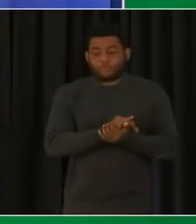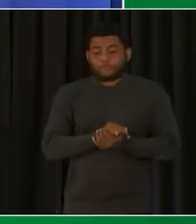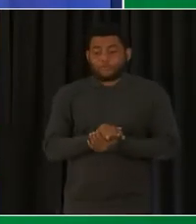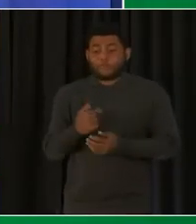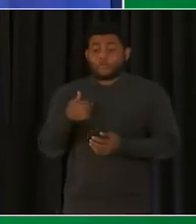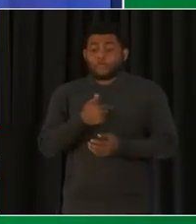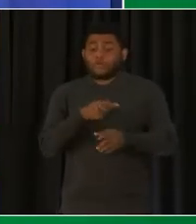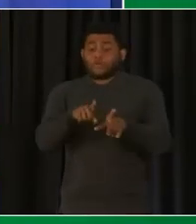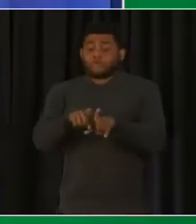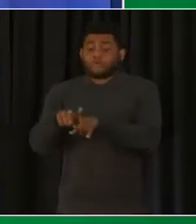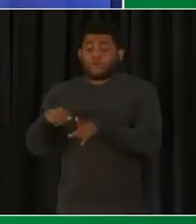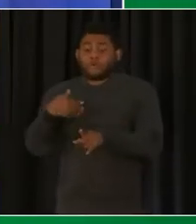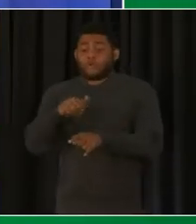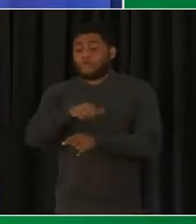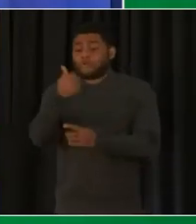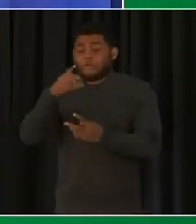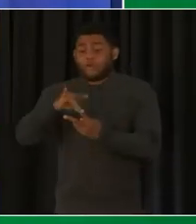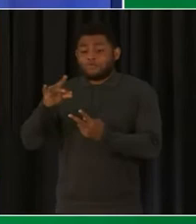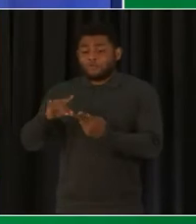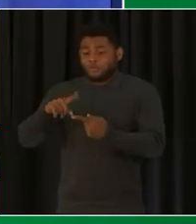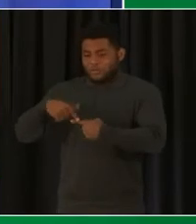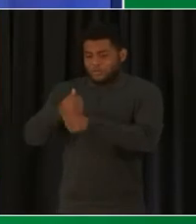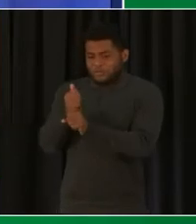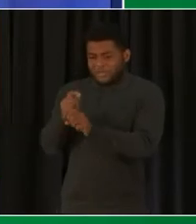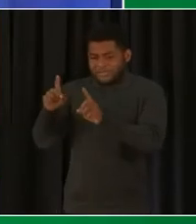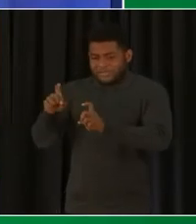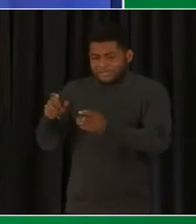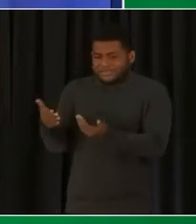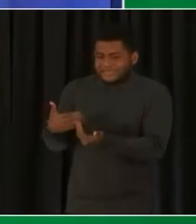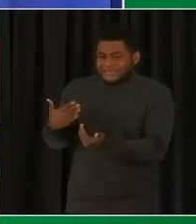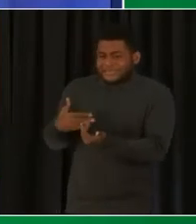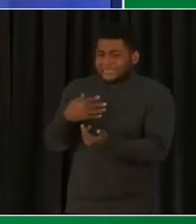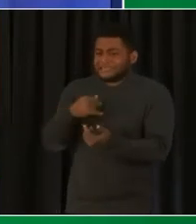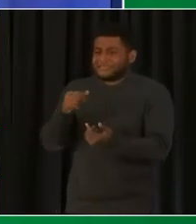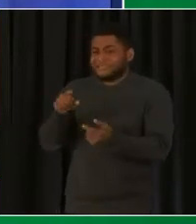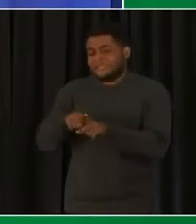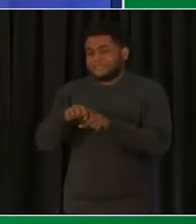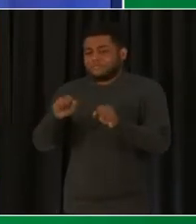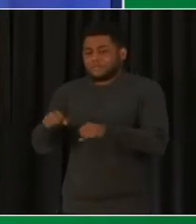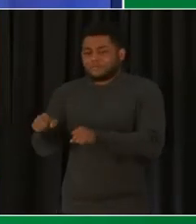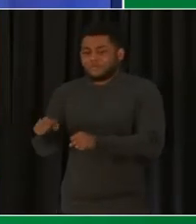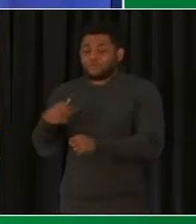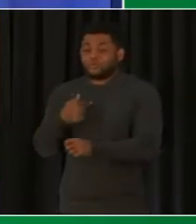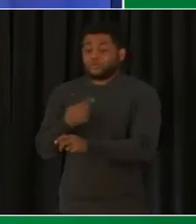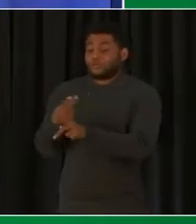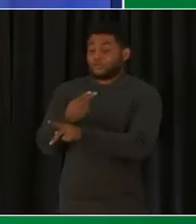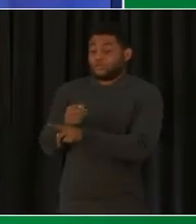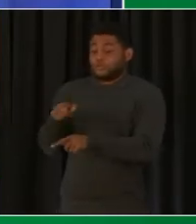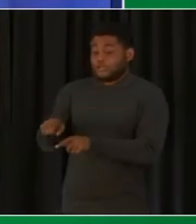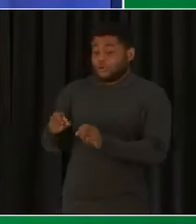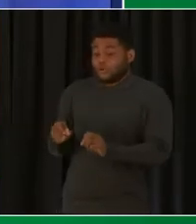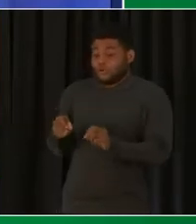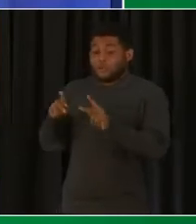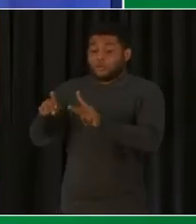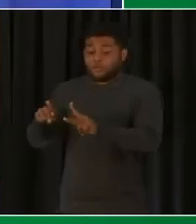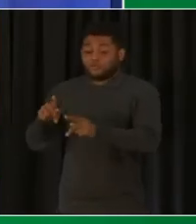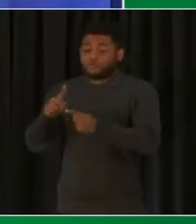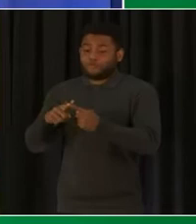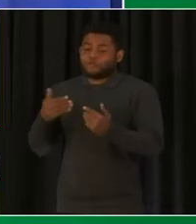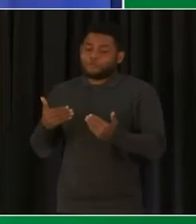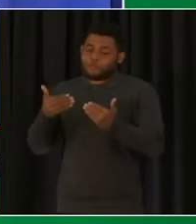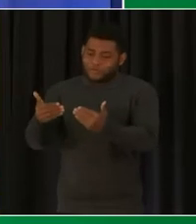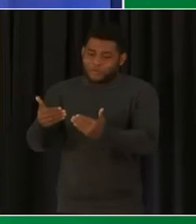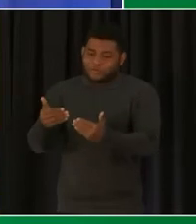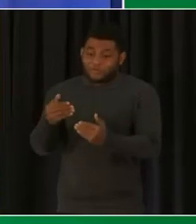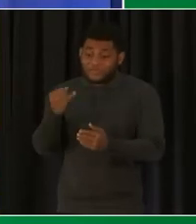to facilitate testing as easily as possible across the city. I will use this as an opportunity to plug for those of you with students who are eligible